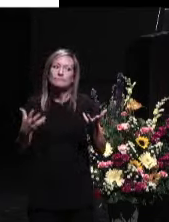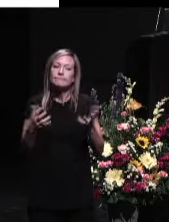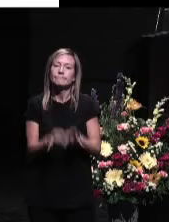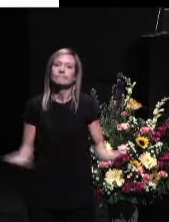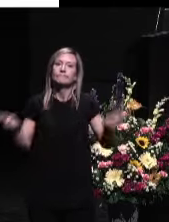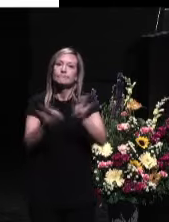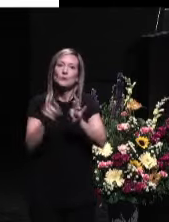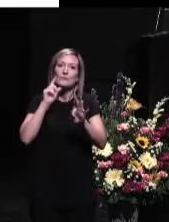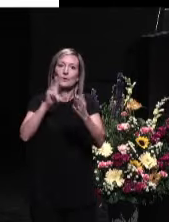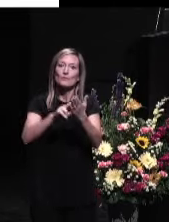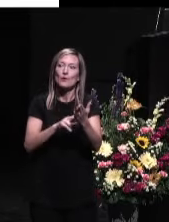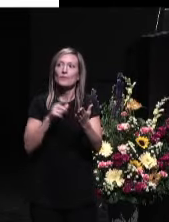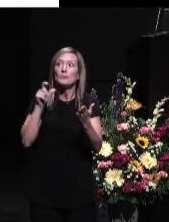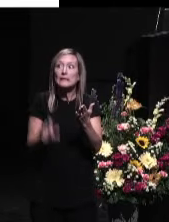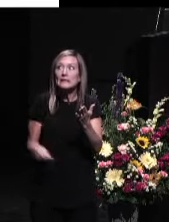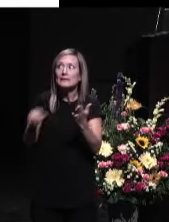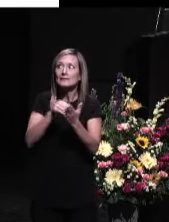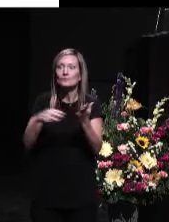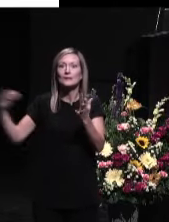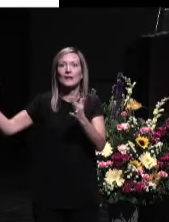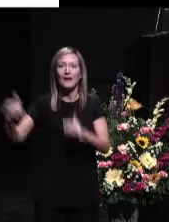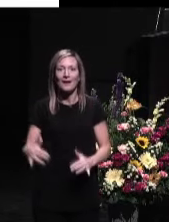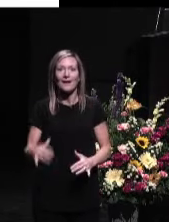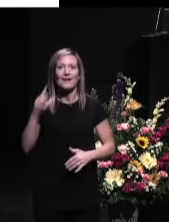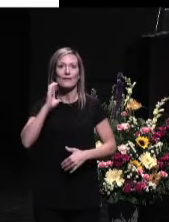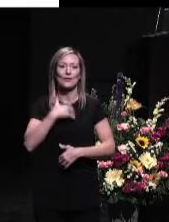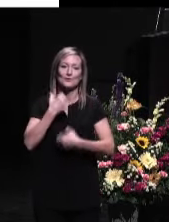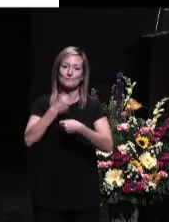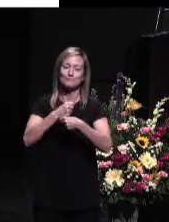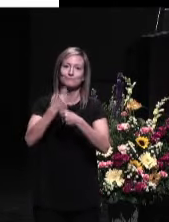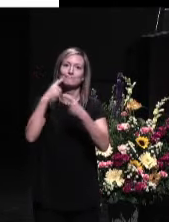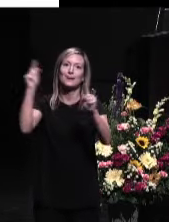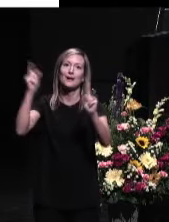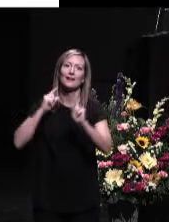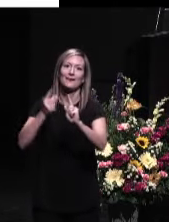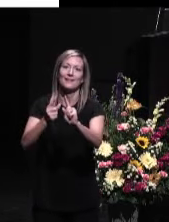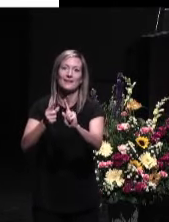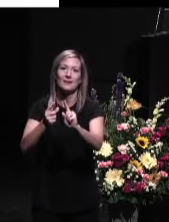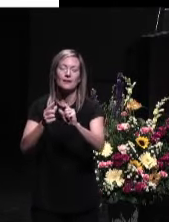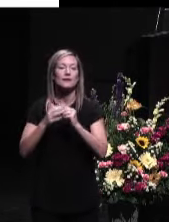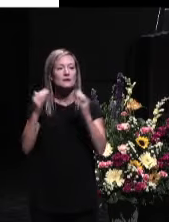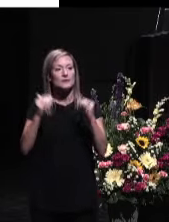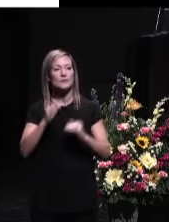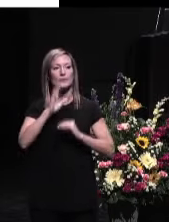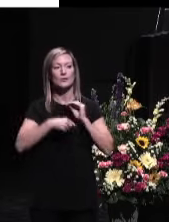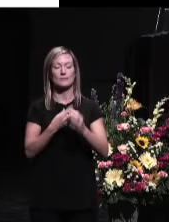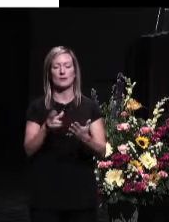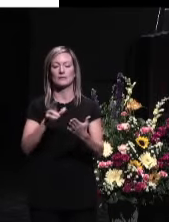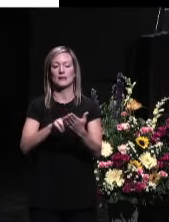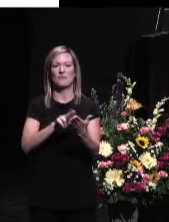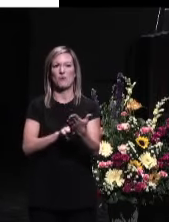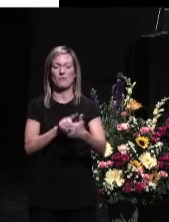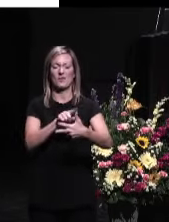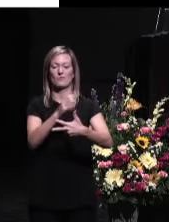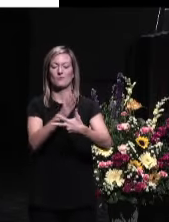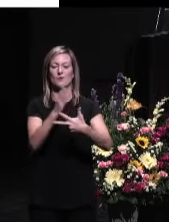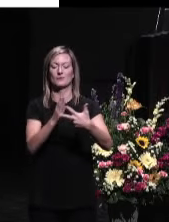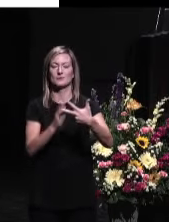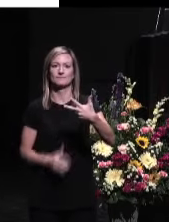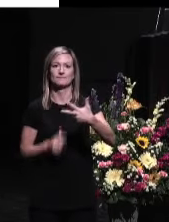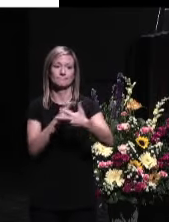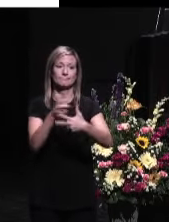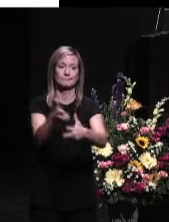of enrollment. So I want to talk about enrollment in the three-part framework. We'll talk about